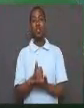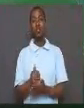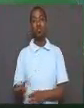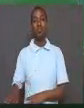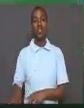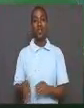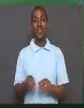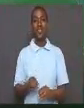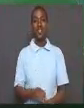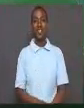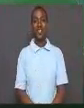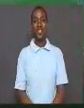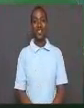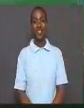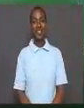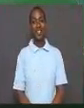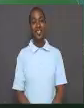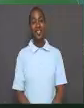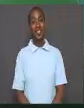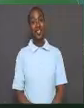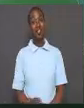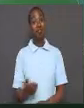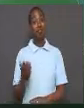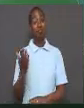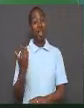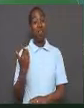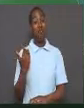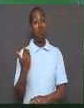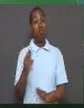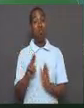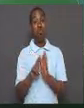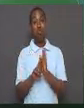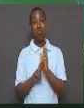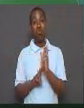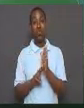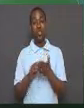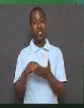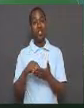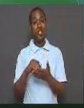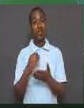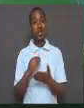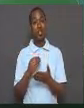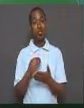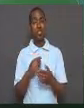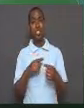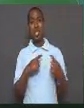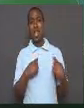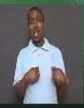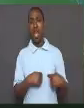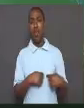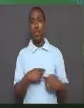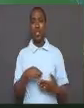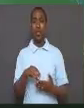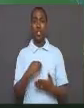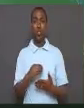Students, if you think back to the previous unit, you learned about the heart,